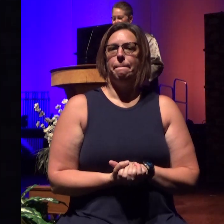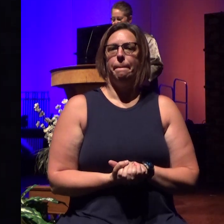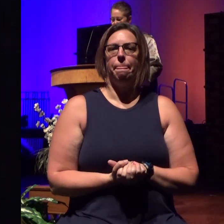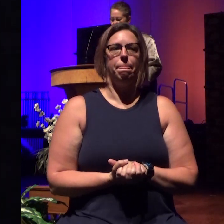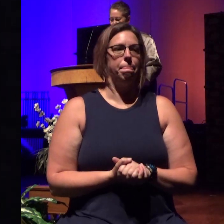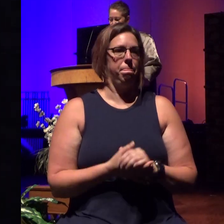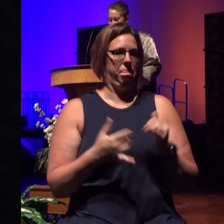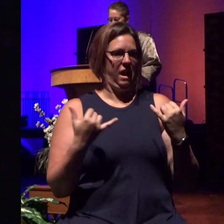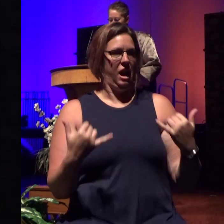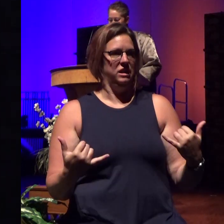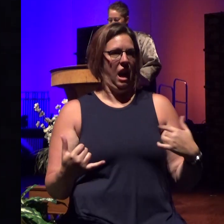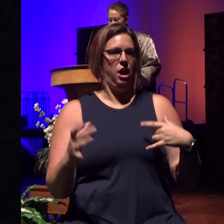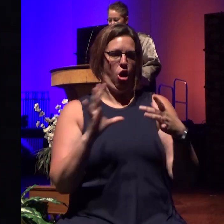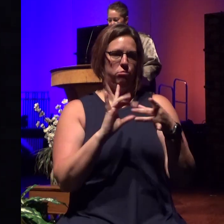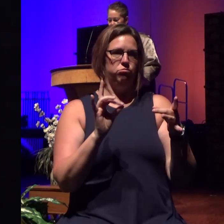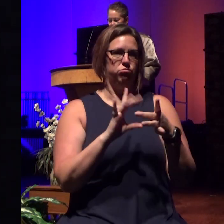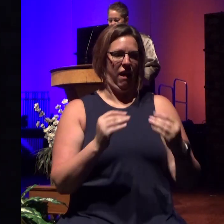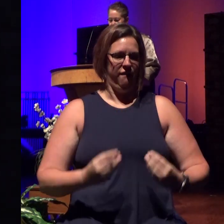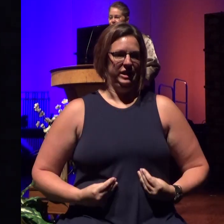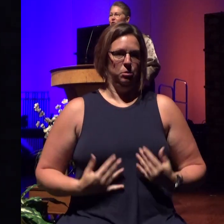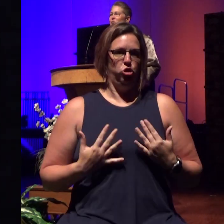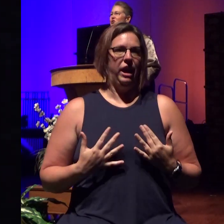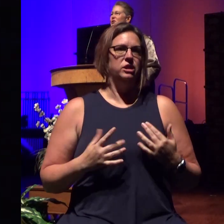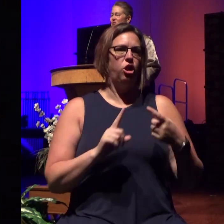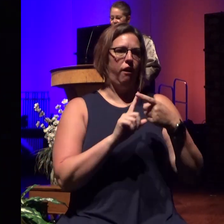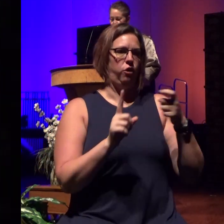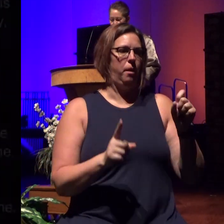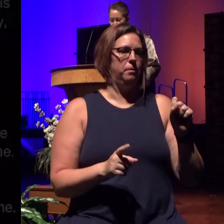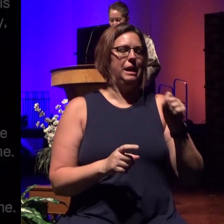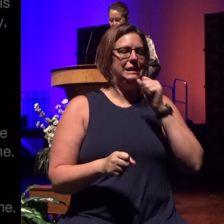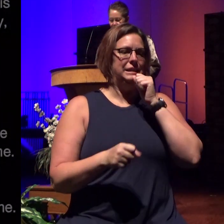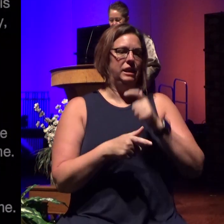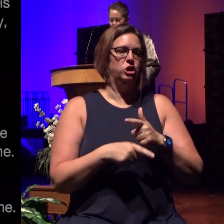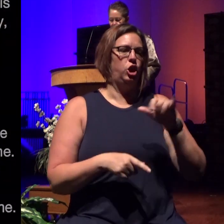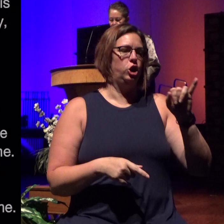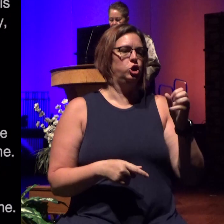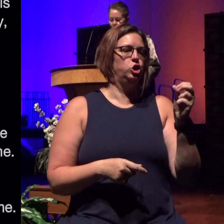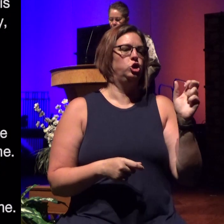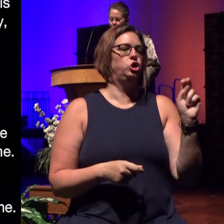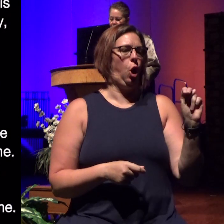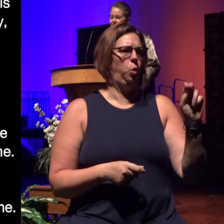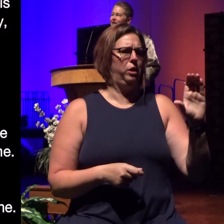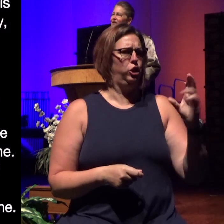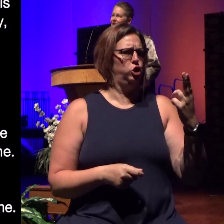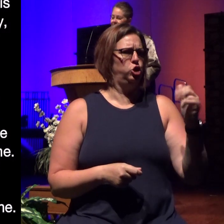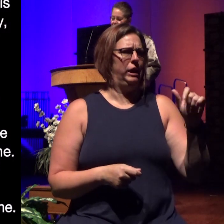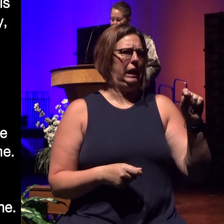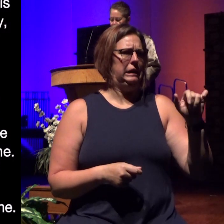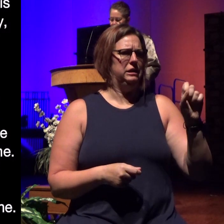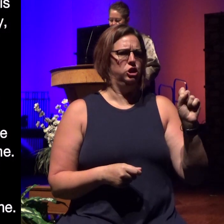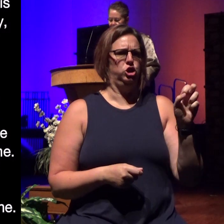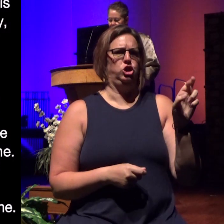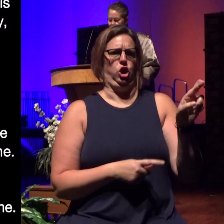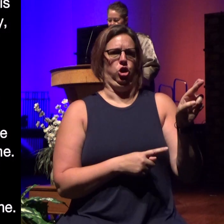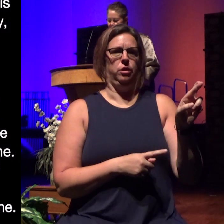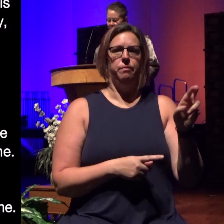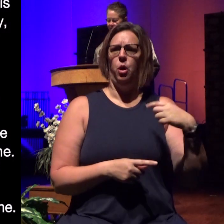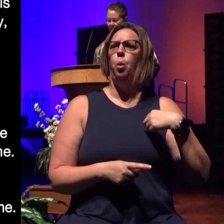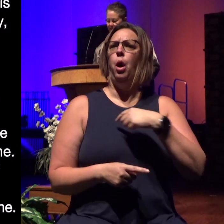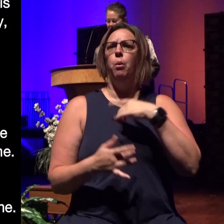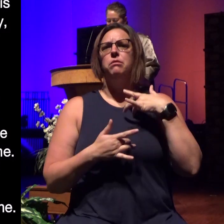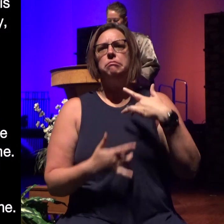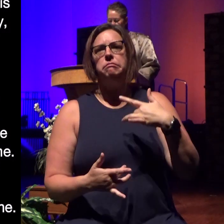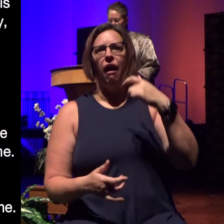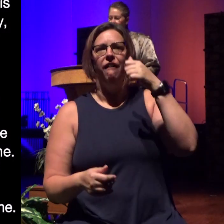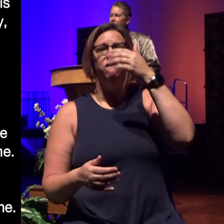Our words of inspiration come from Sister Joan Chittister. What we are inclined to forget is